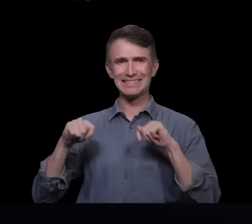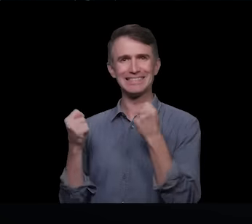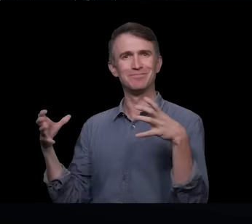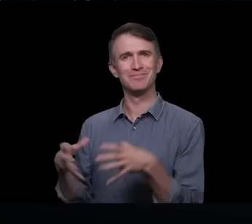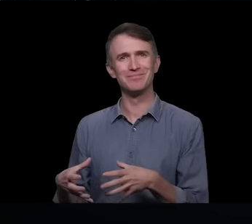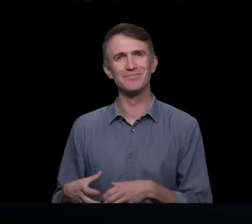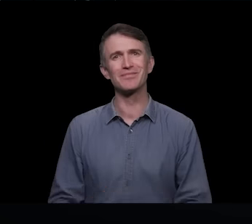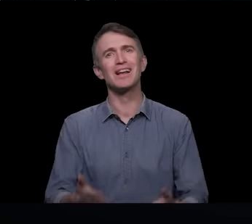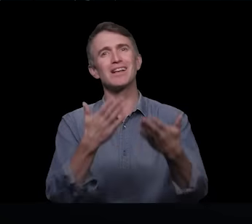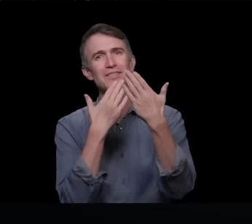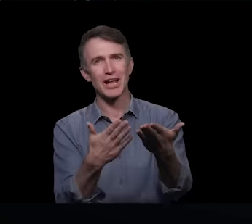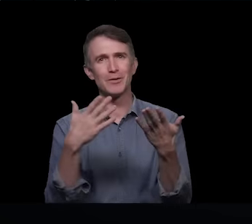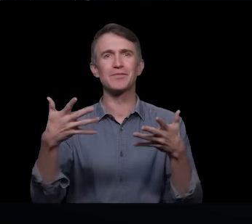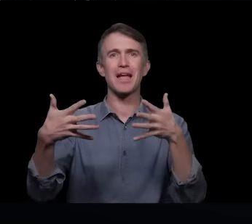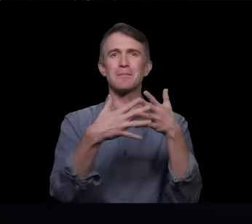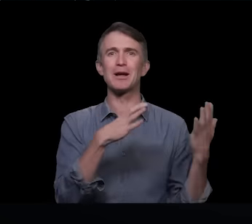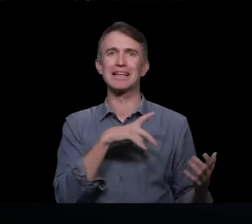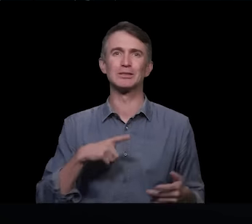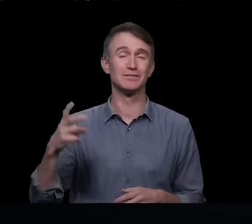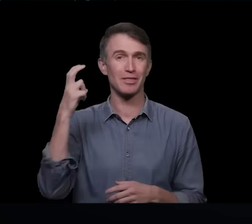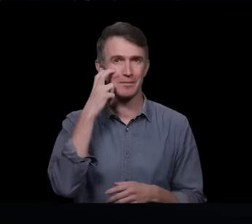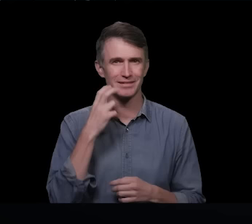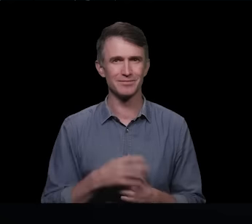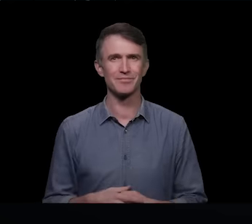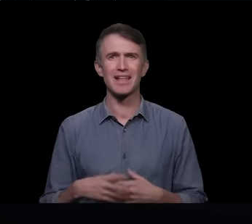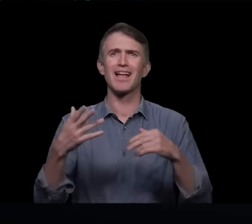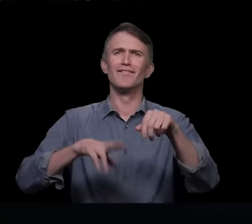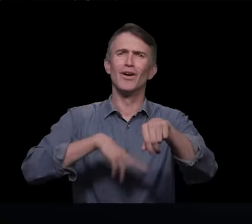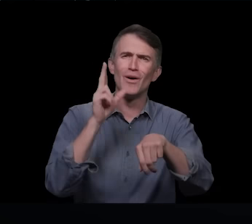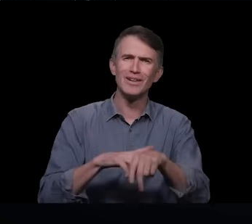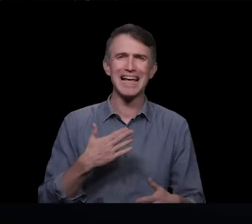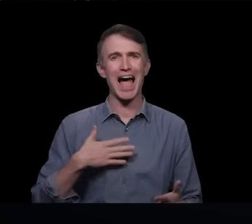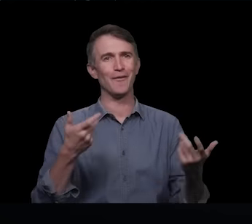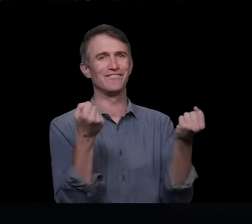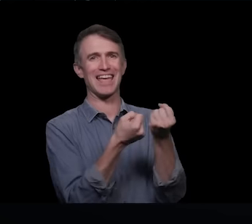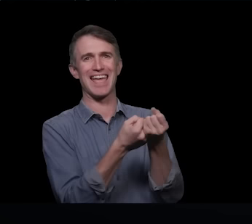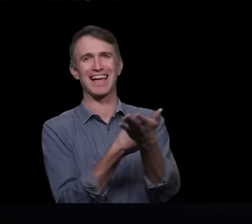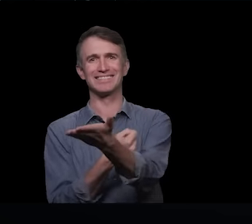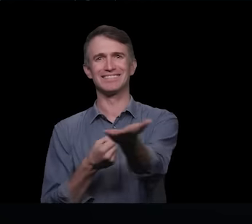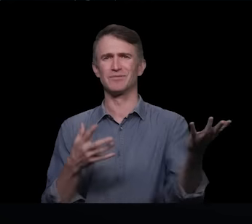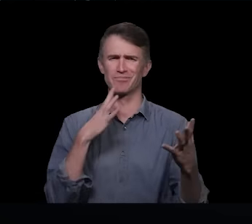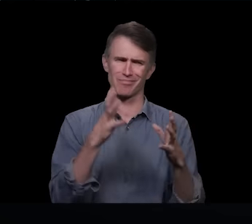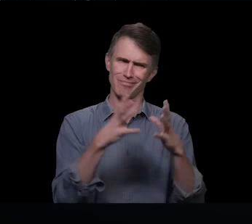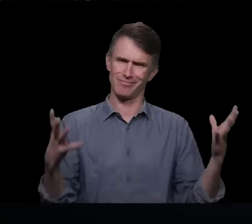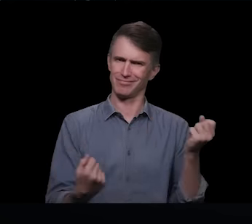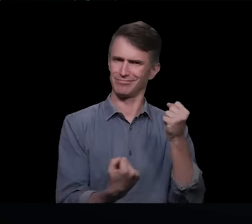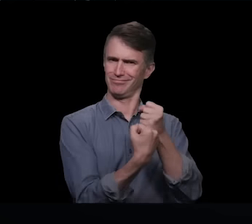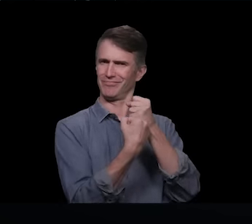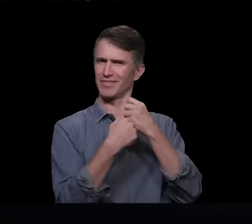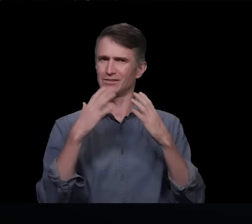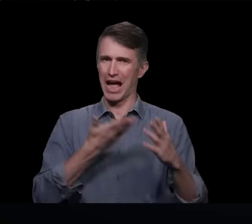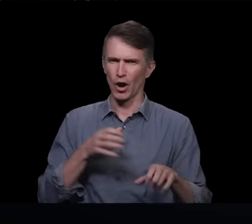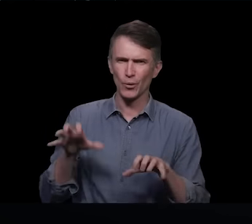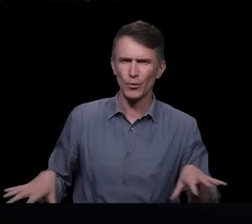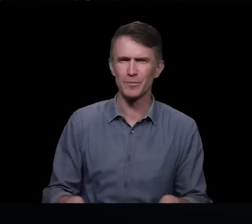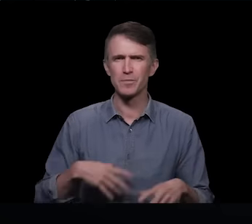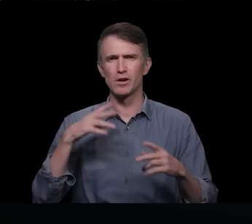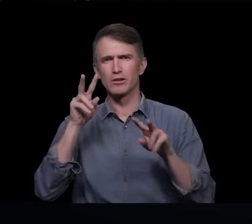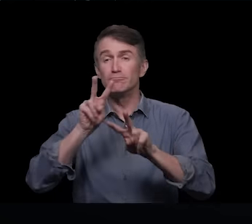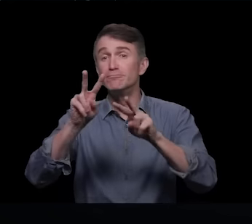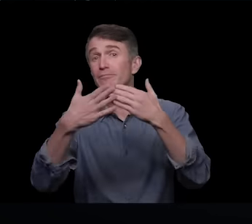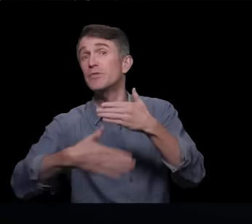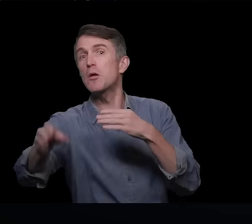team. Thank you to the American Council of the Blind and, of course, our fans. This means so much to us, and we look forward to